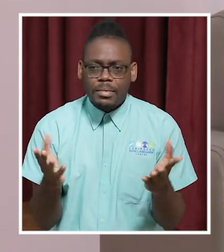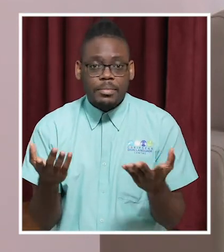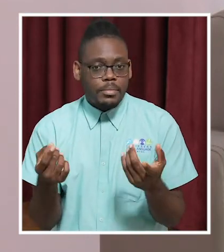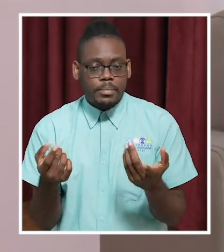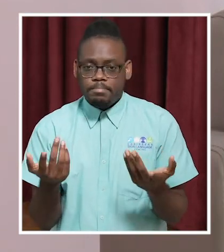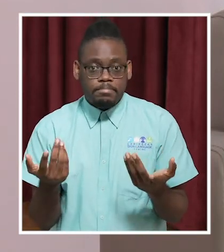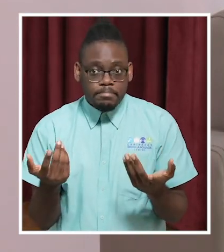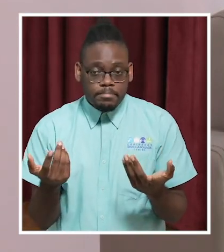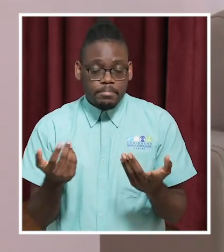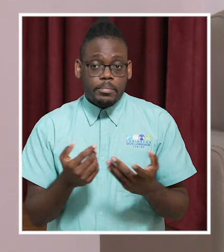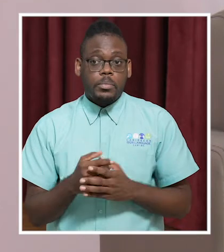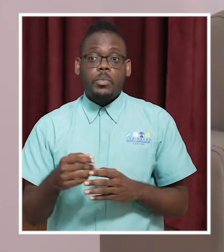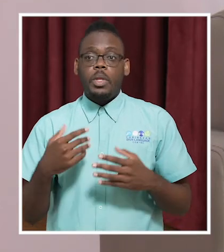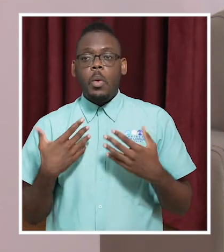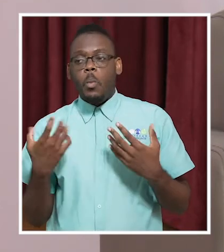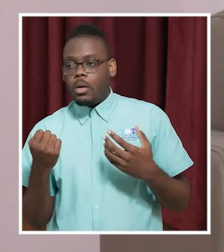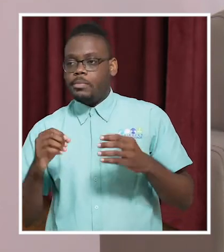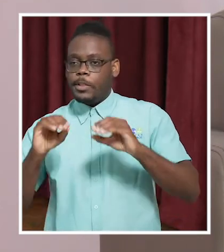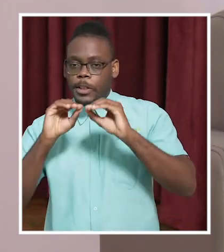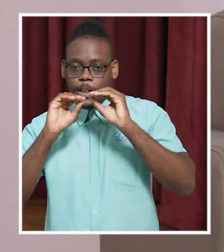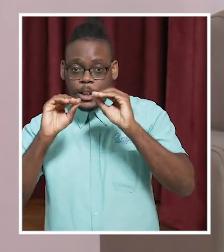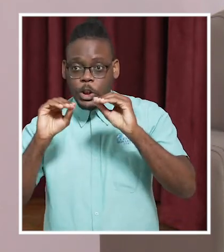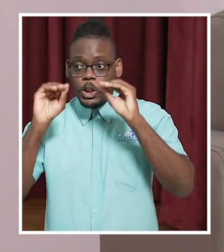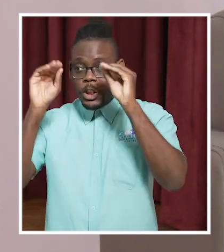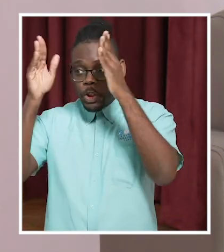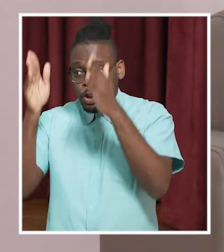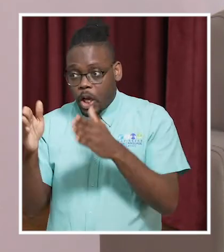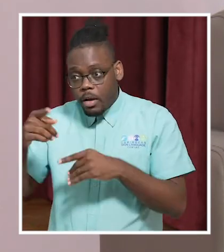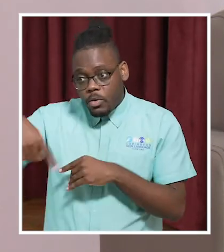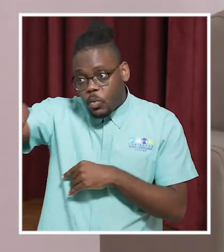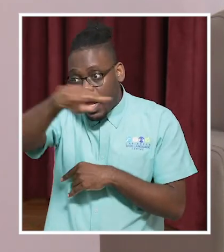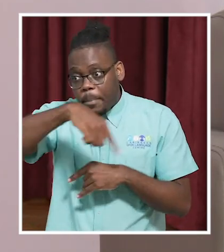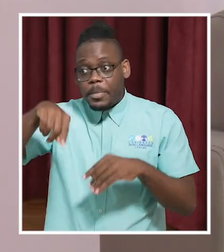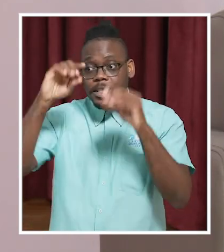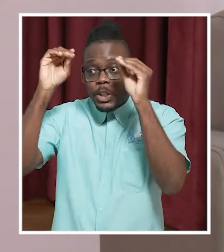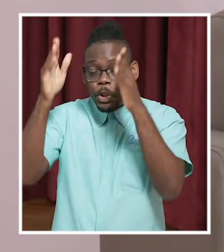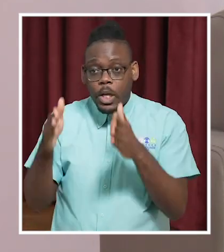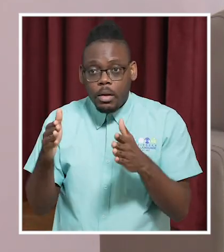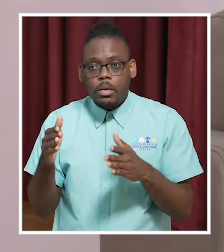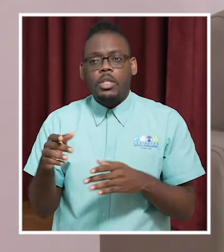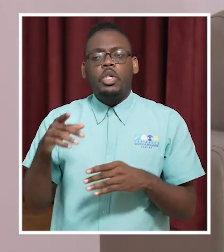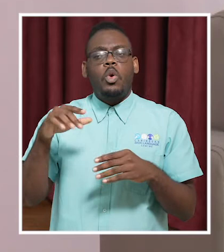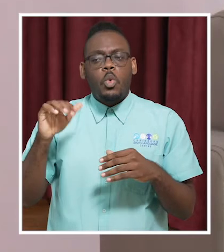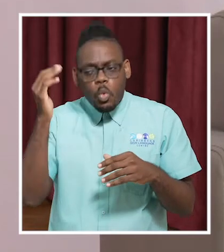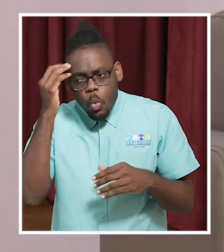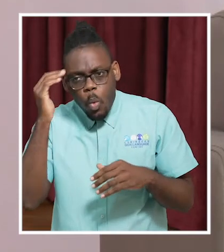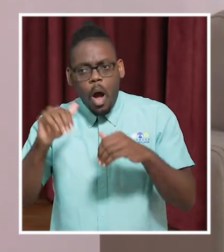be more aware and find strategies to deal with the child in the classroom, and for